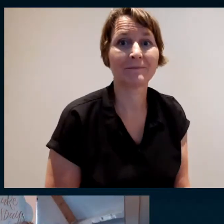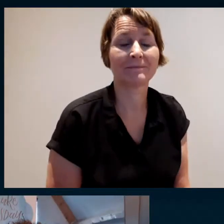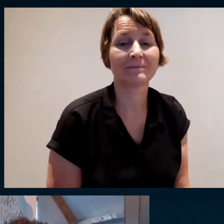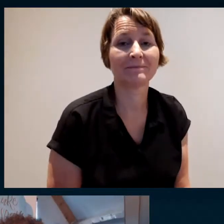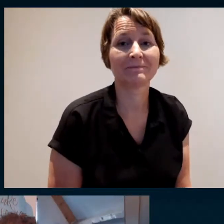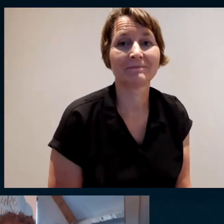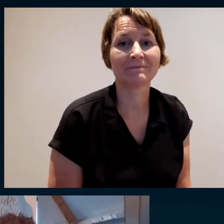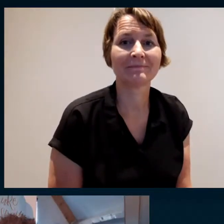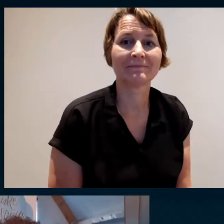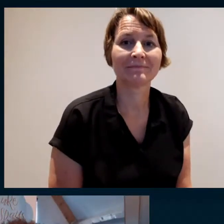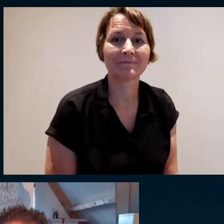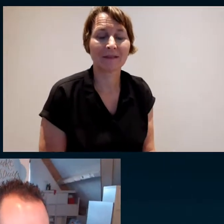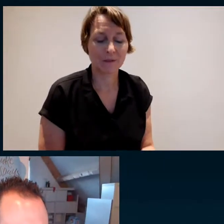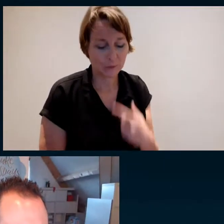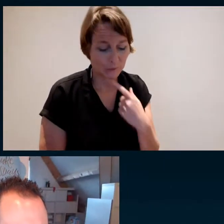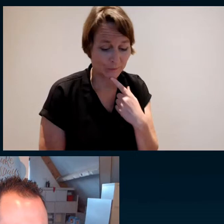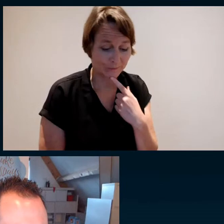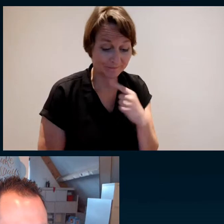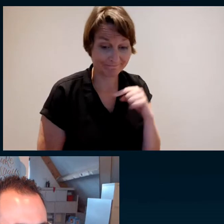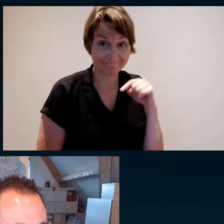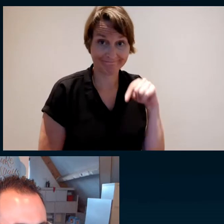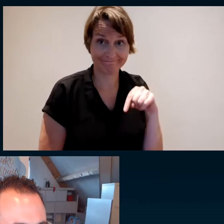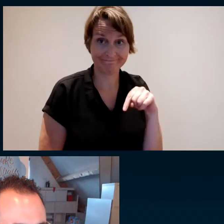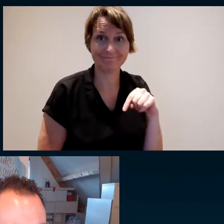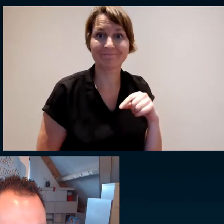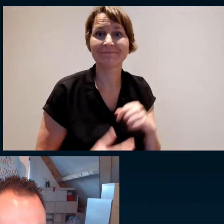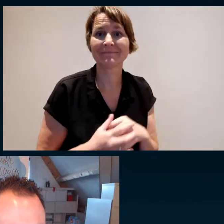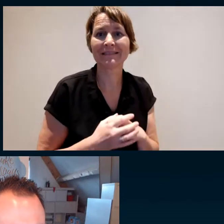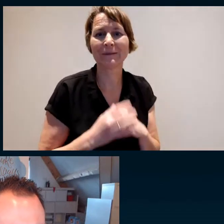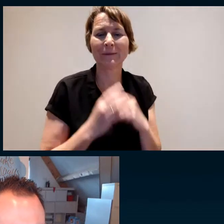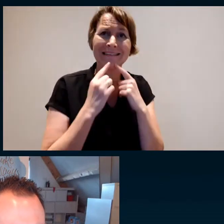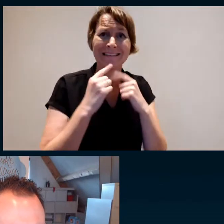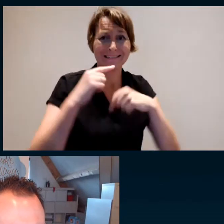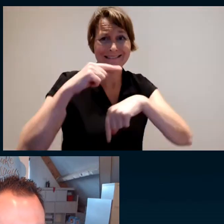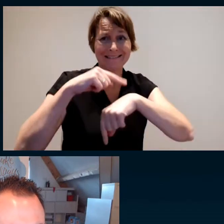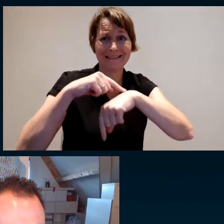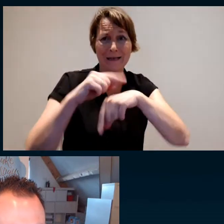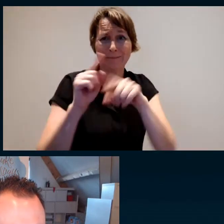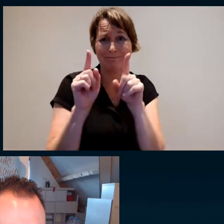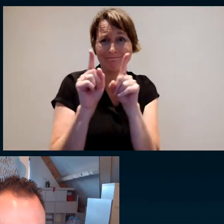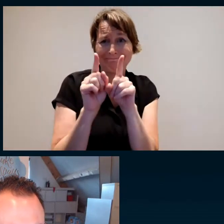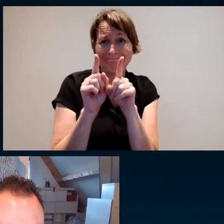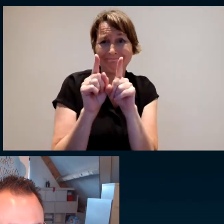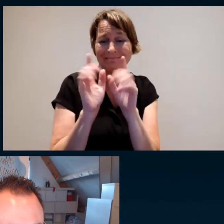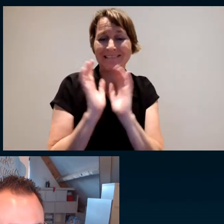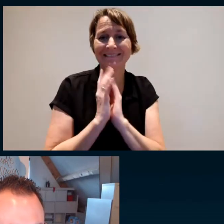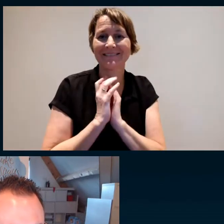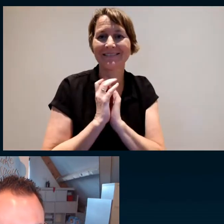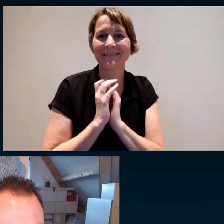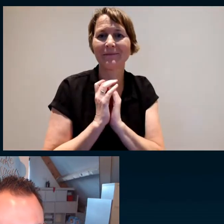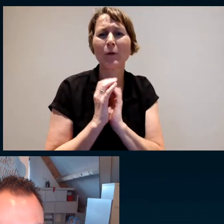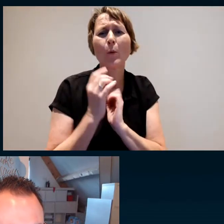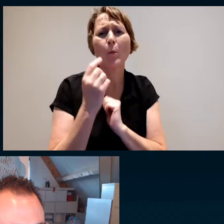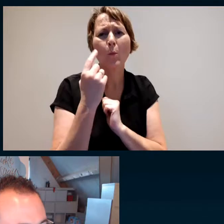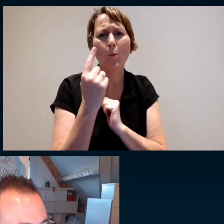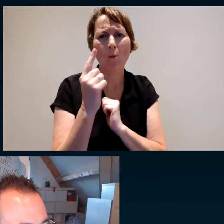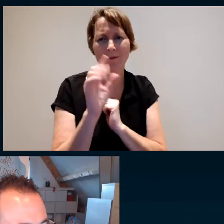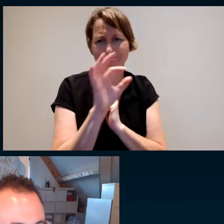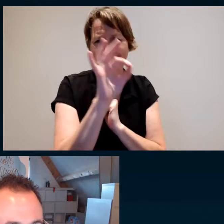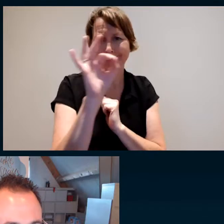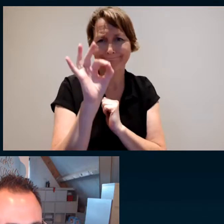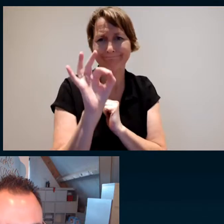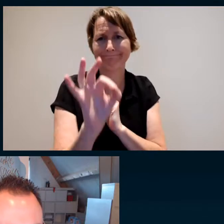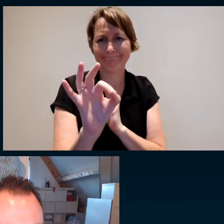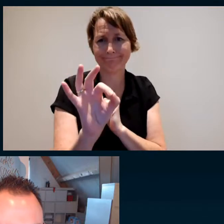Well, we're a bit short on time, but okay. We have one question from Martijn, but he also said